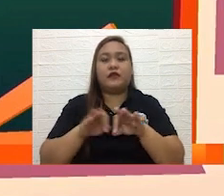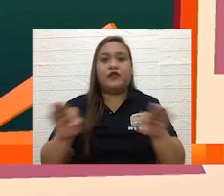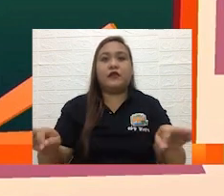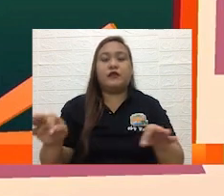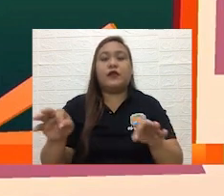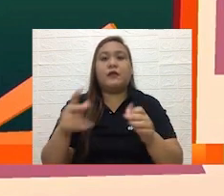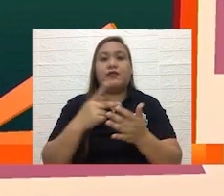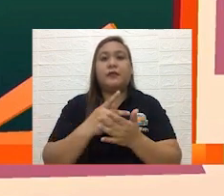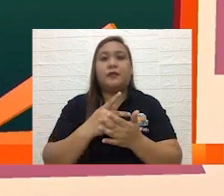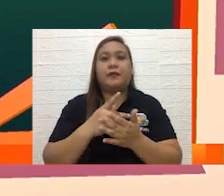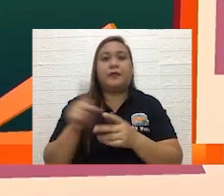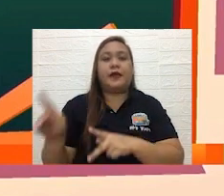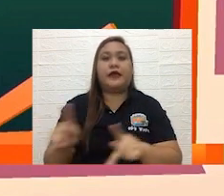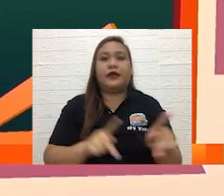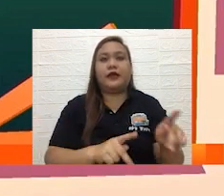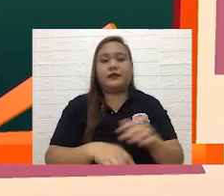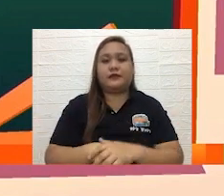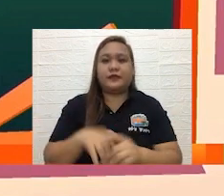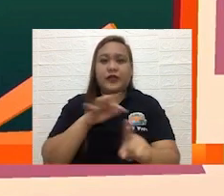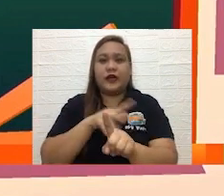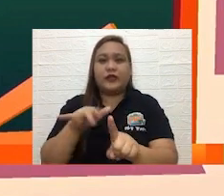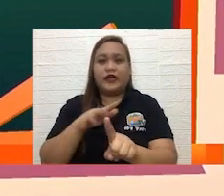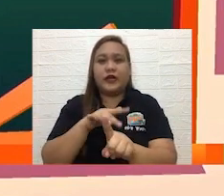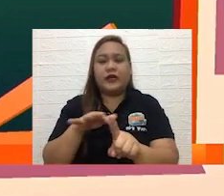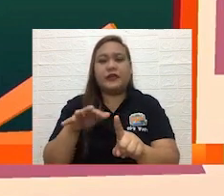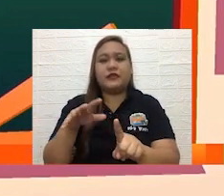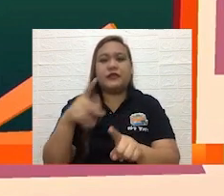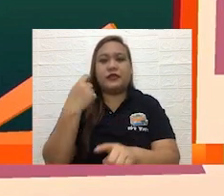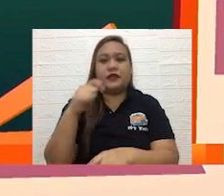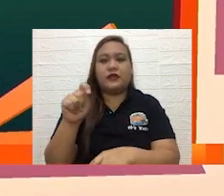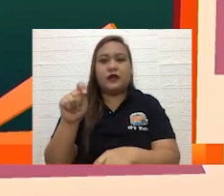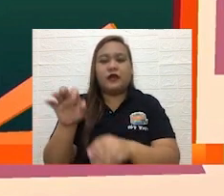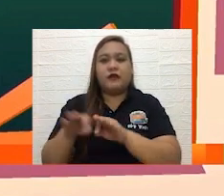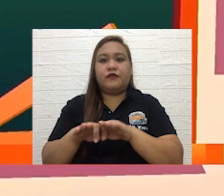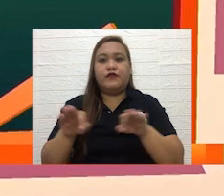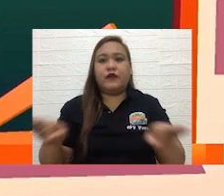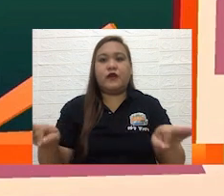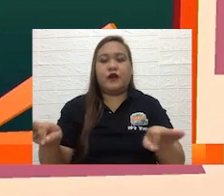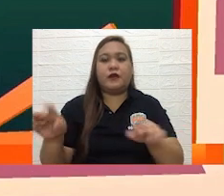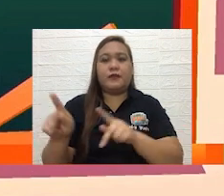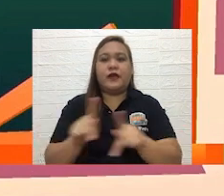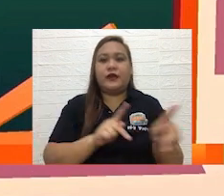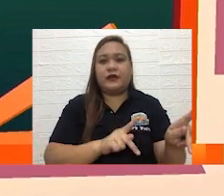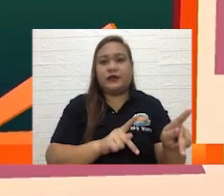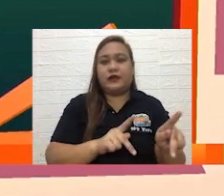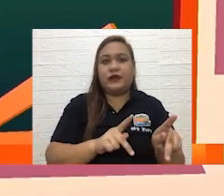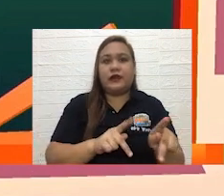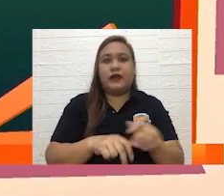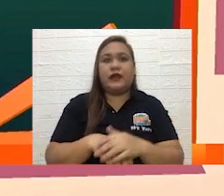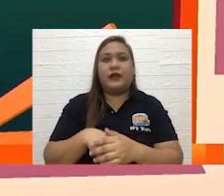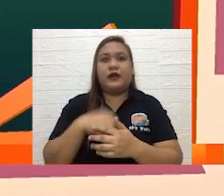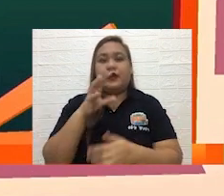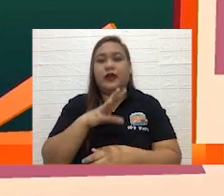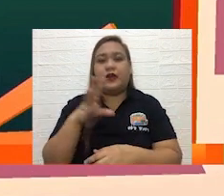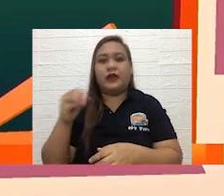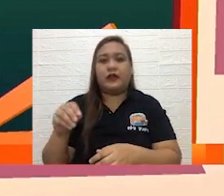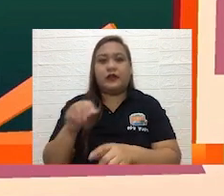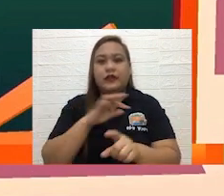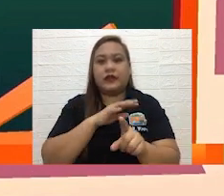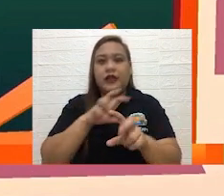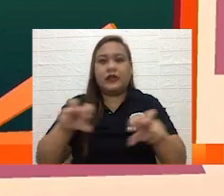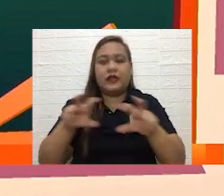plan. Analyze it and try to identify some symbols used in the floor plan. Are you